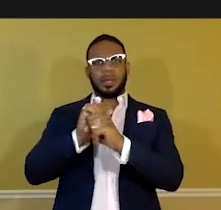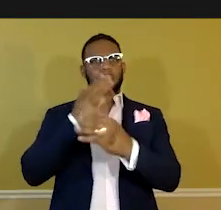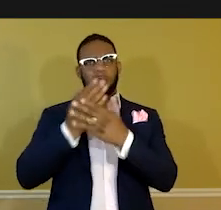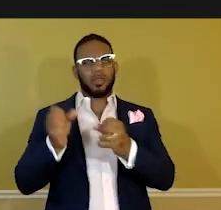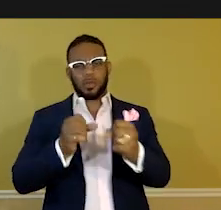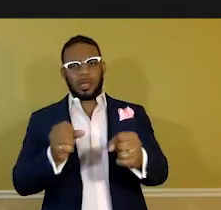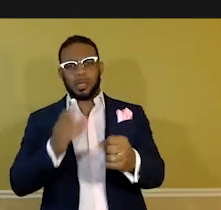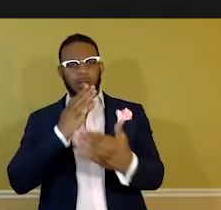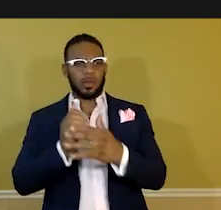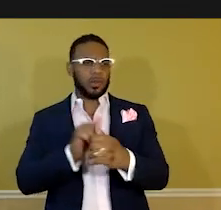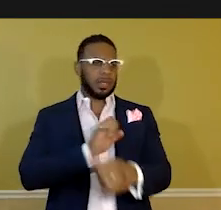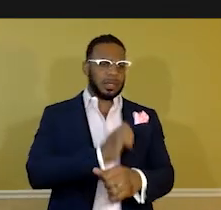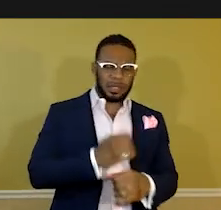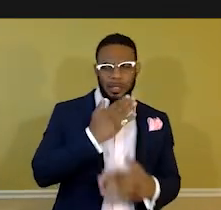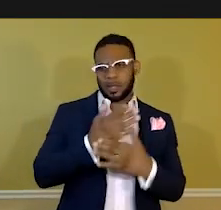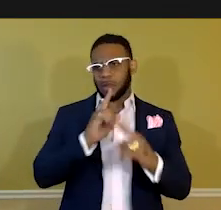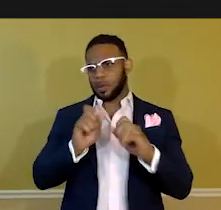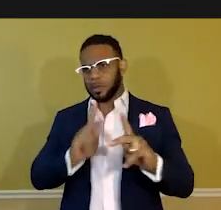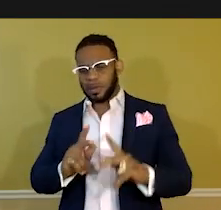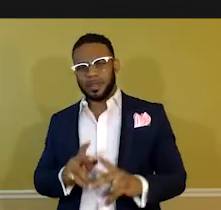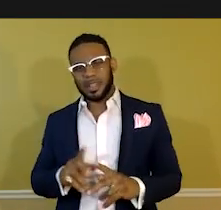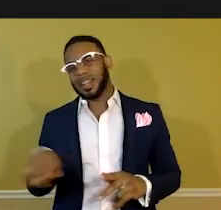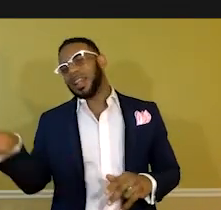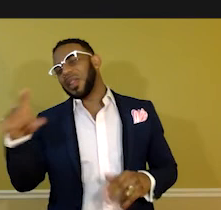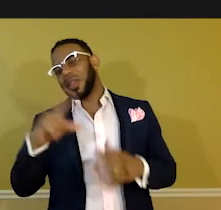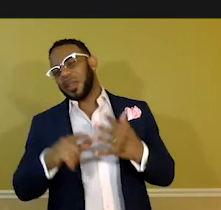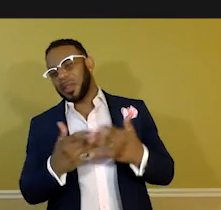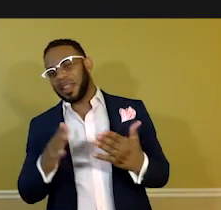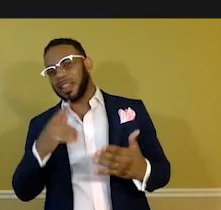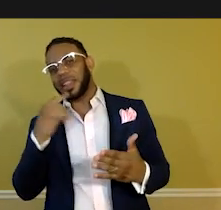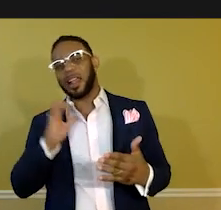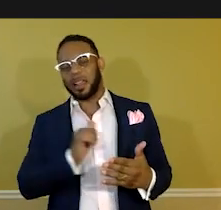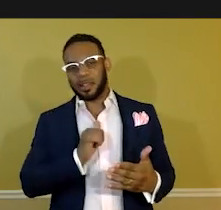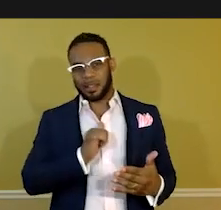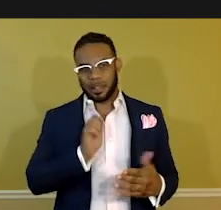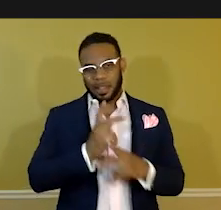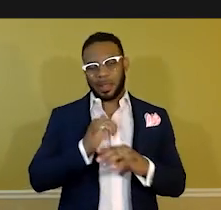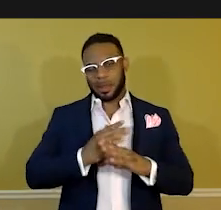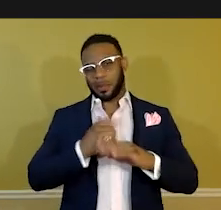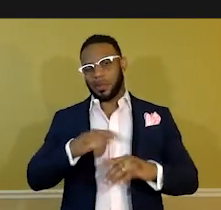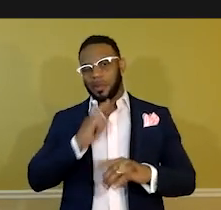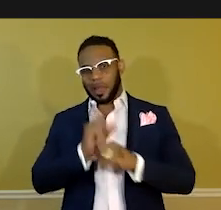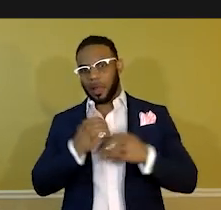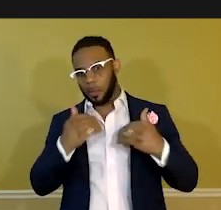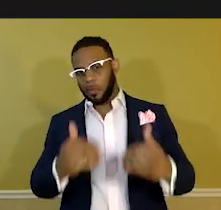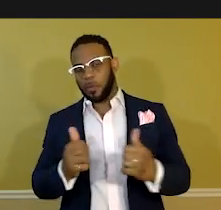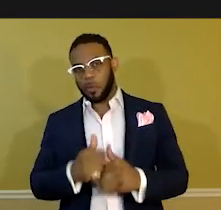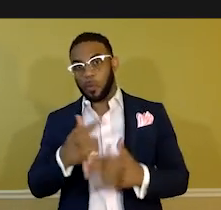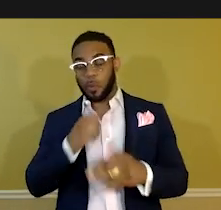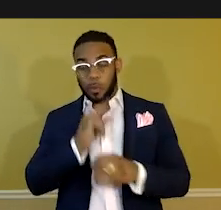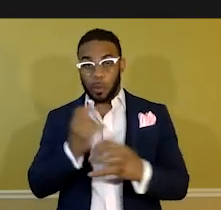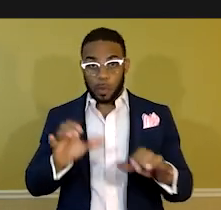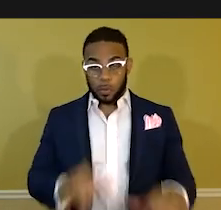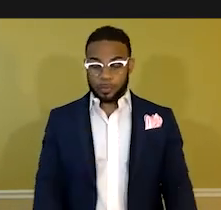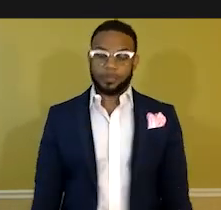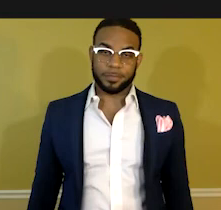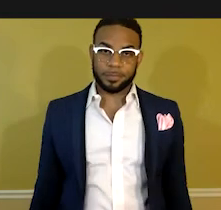strategy and good with interviewing people and talking to people, you know, those are the things that we tell ourselves that keep us from actually moving forward with what we really want to